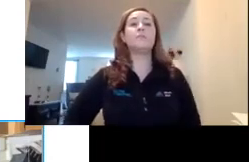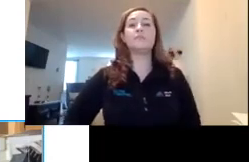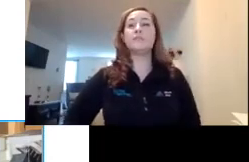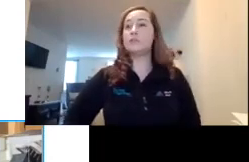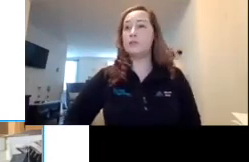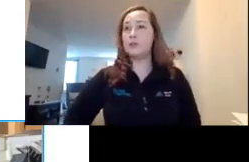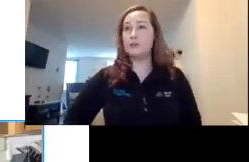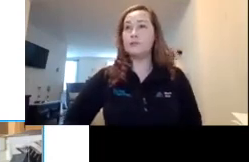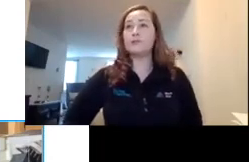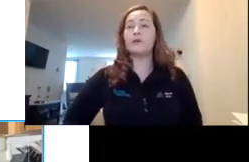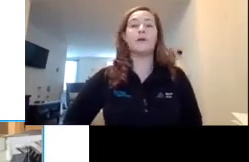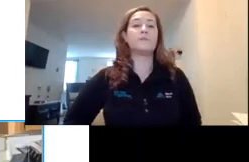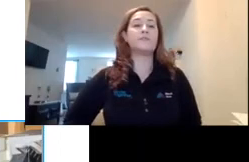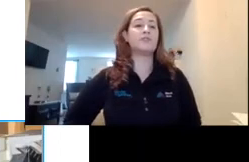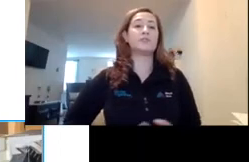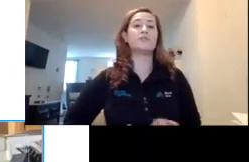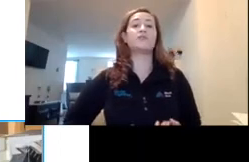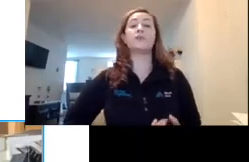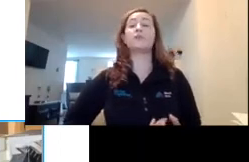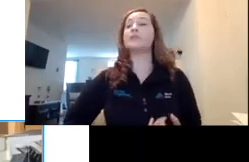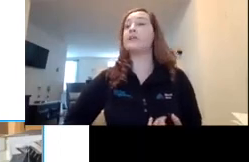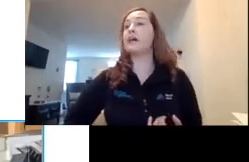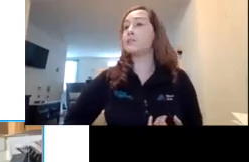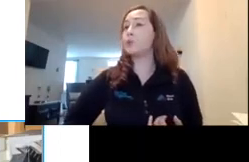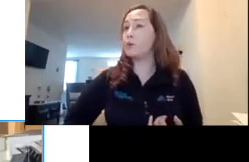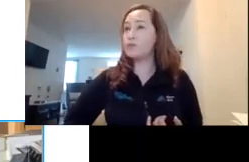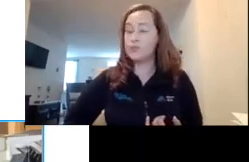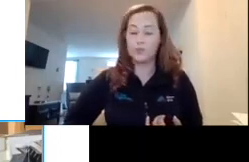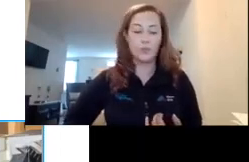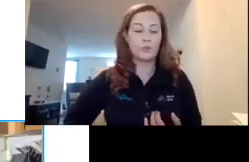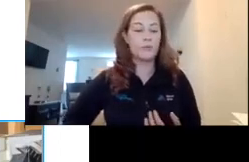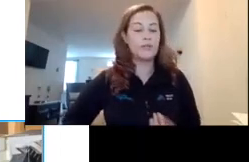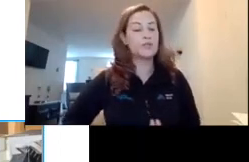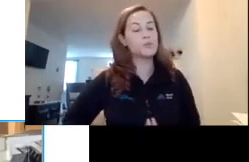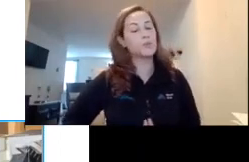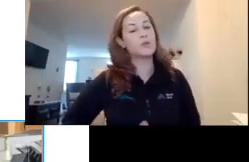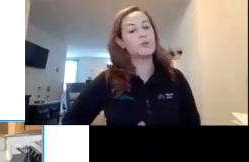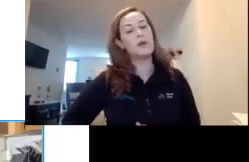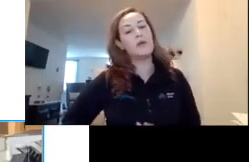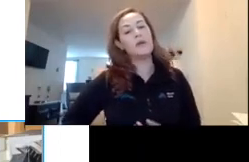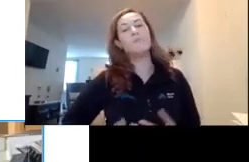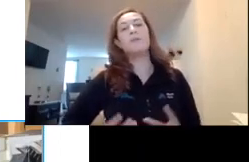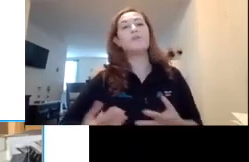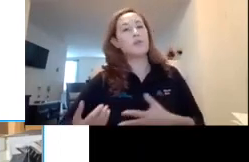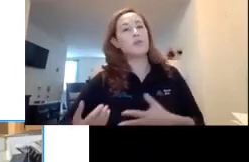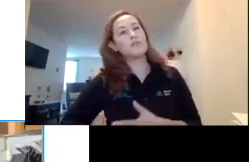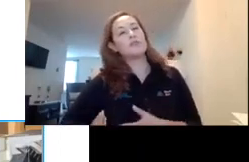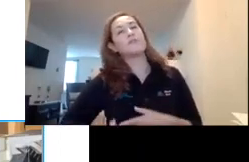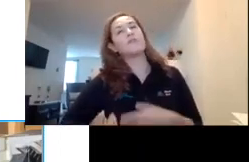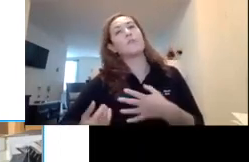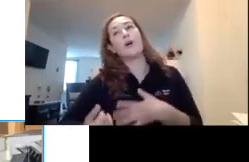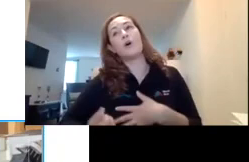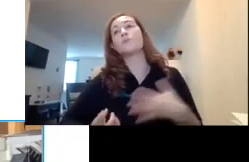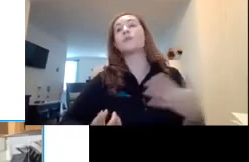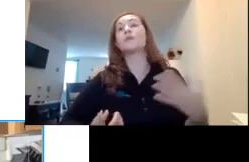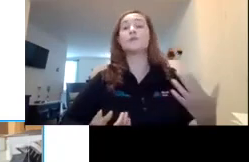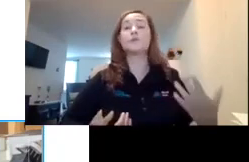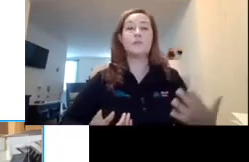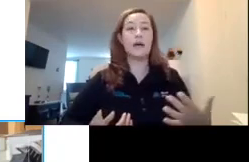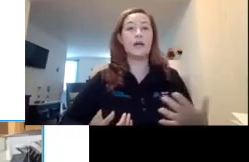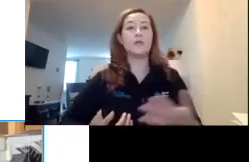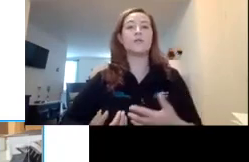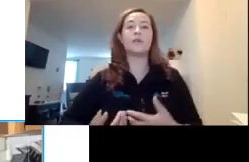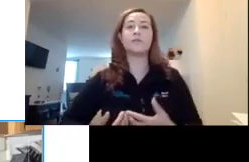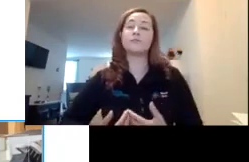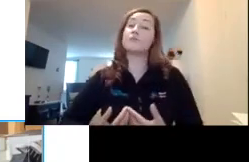translated materials such as frequently asked questions where patients were being transferred from one hospital to